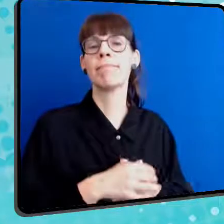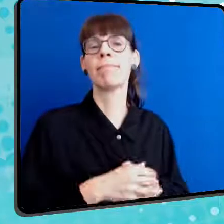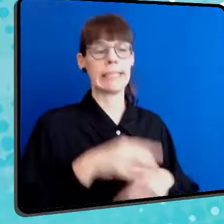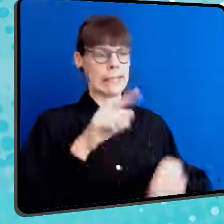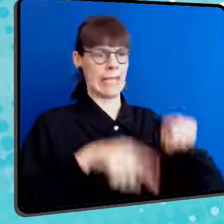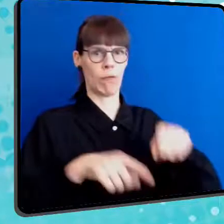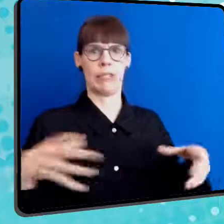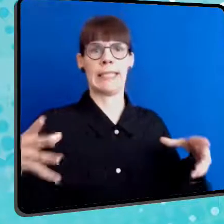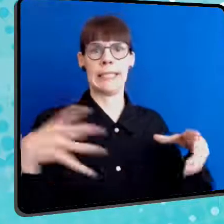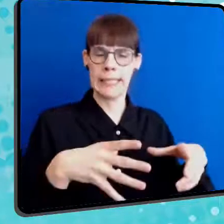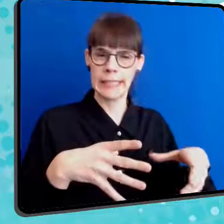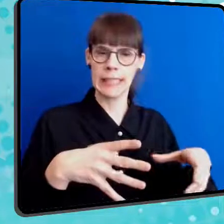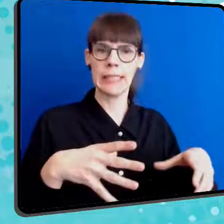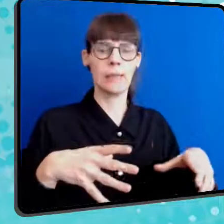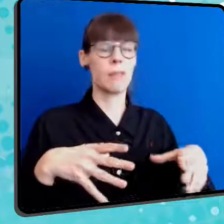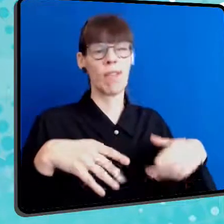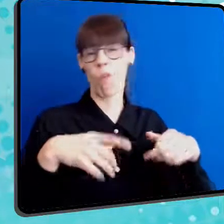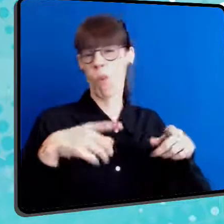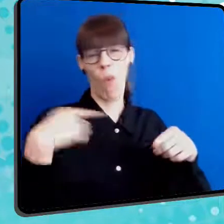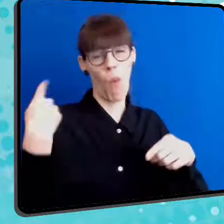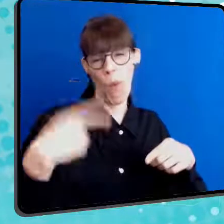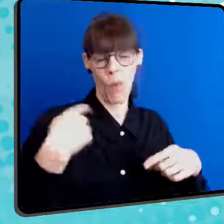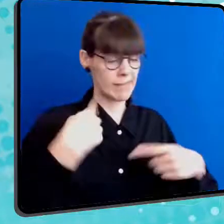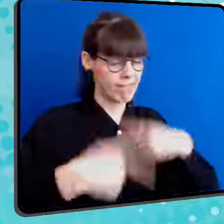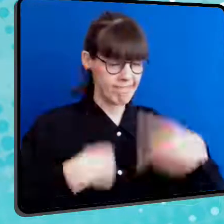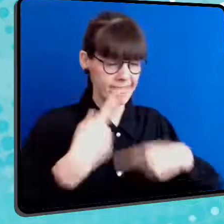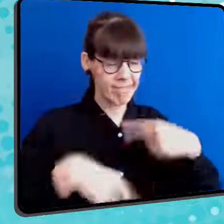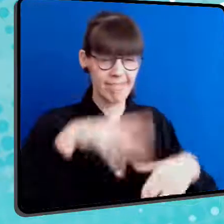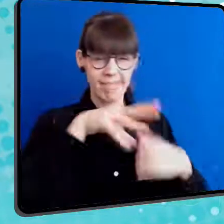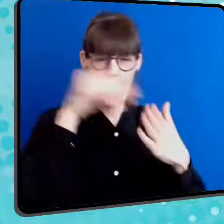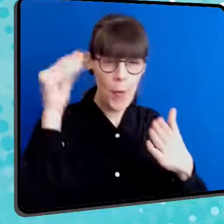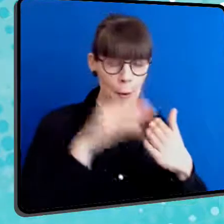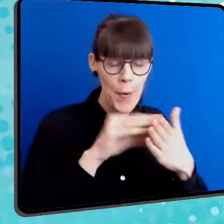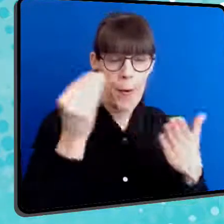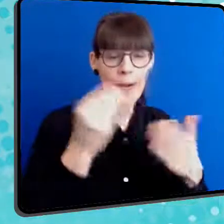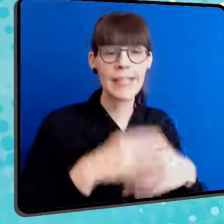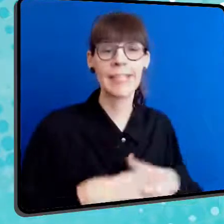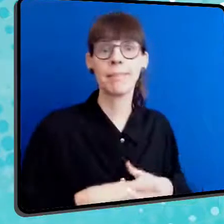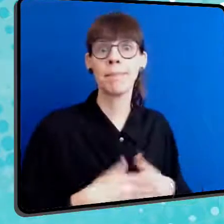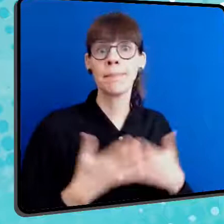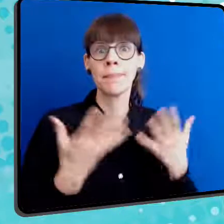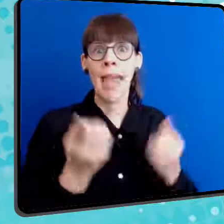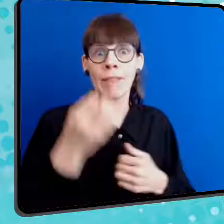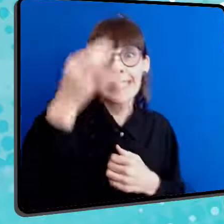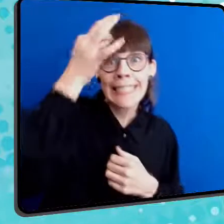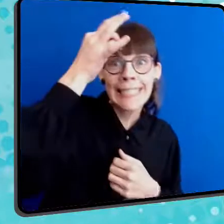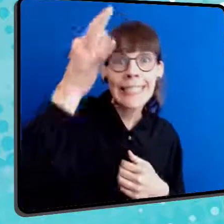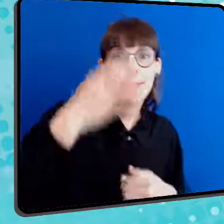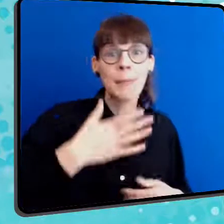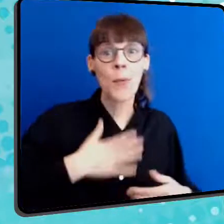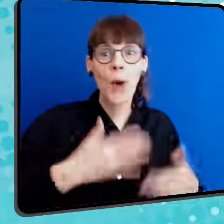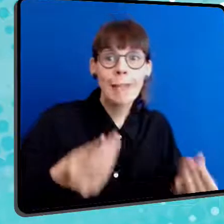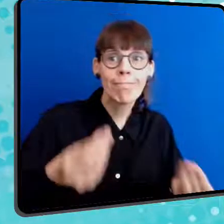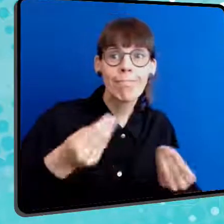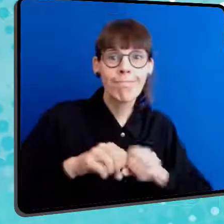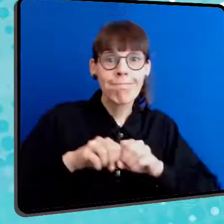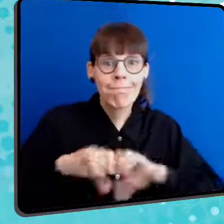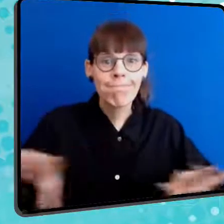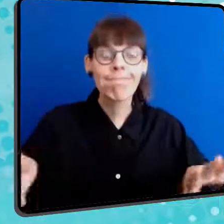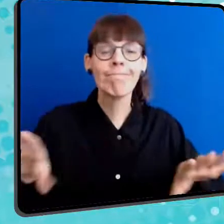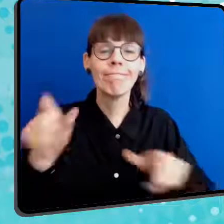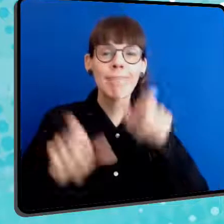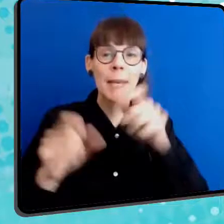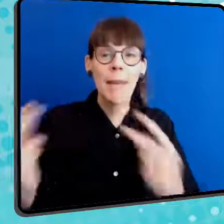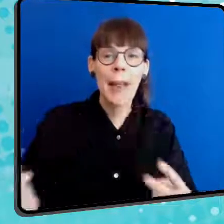always learn. Is there any last tips or tricks you want to share with our audience? I would say